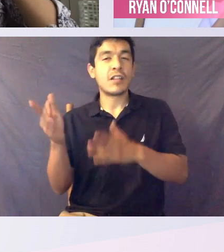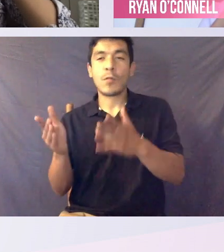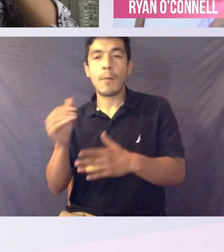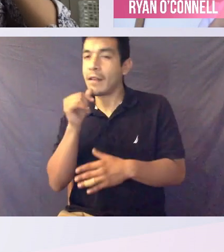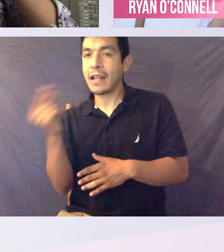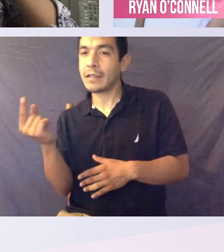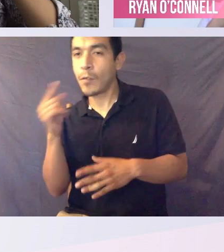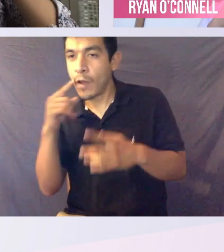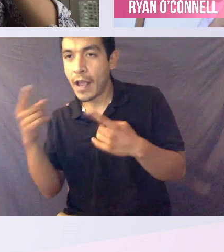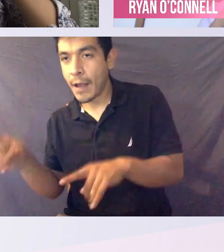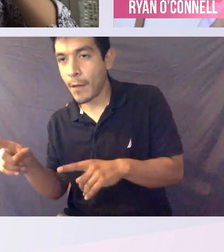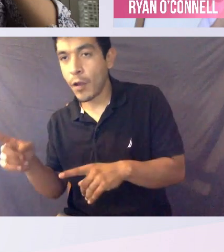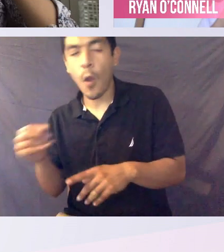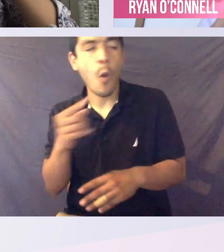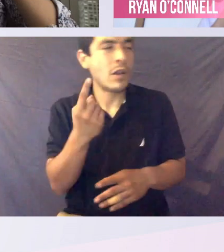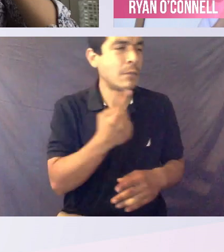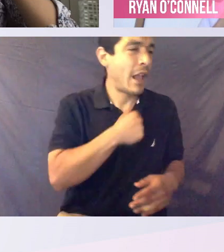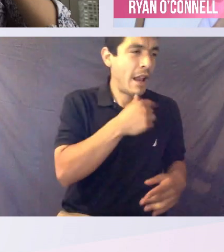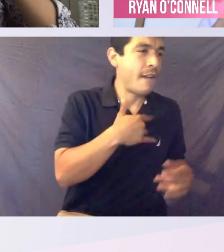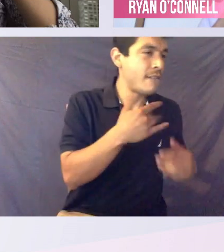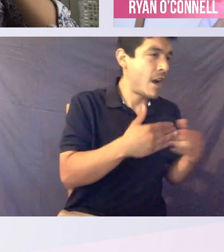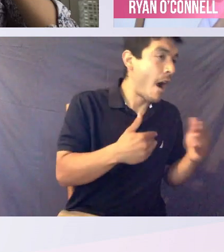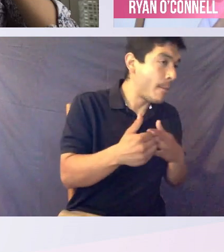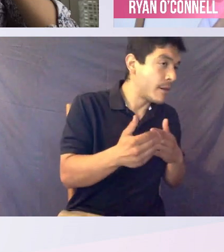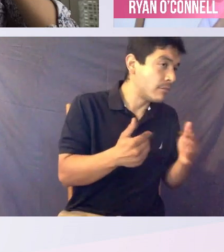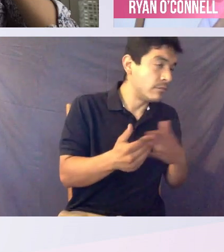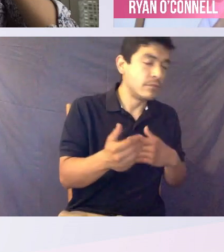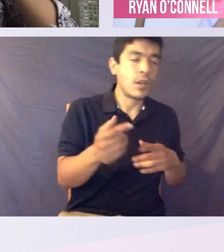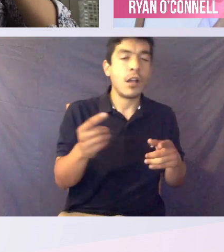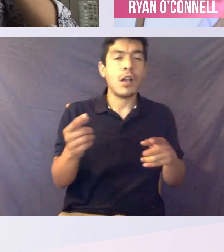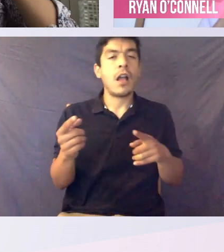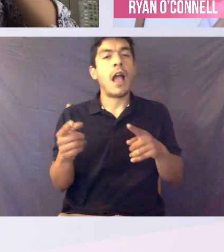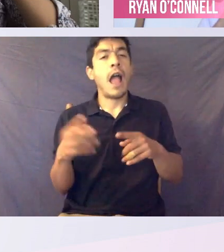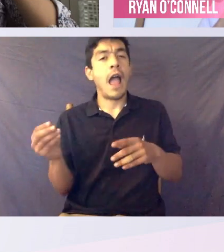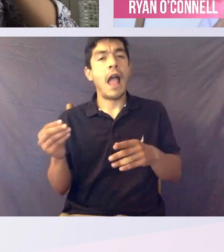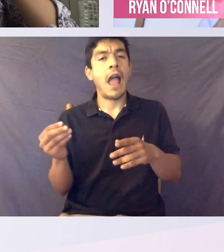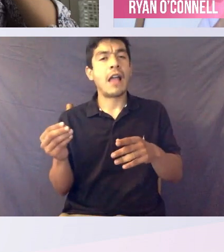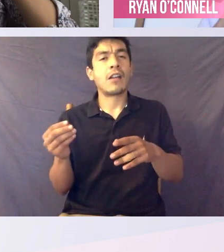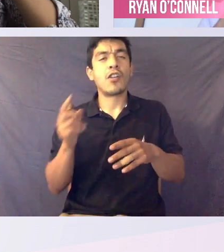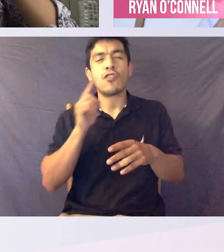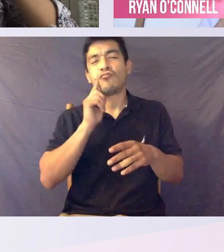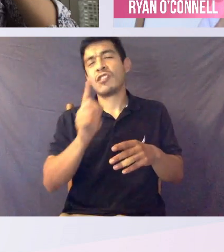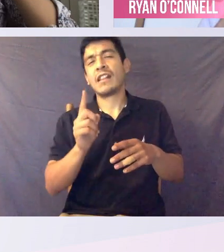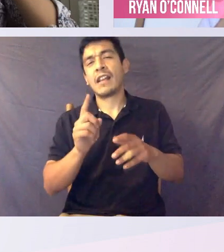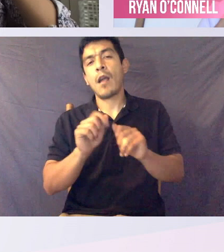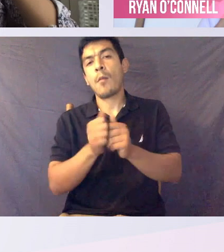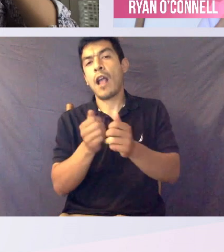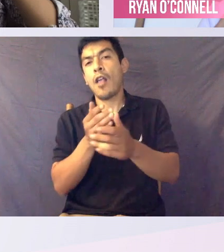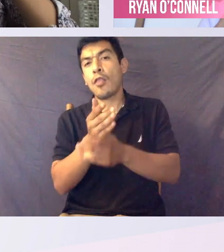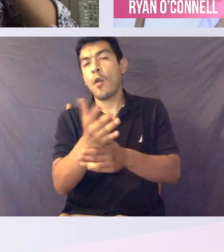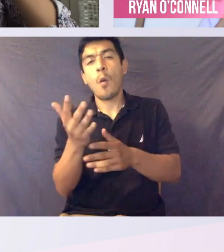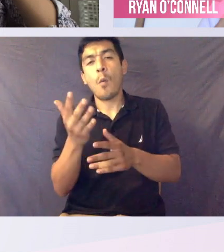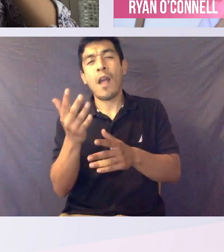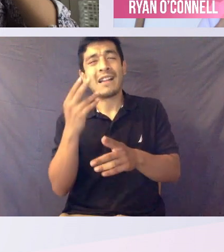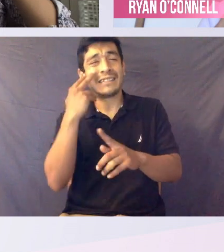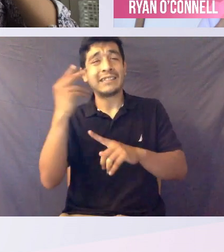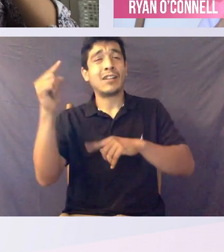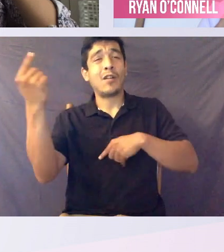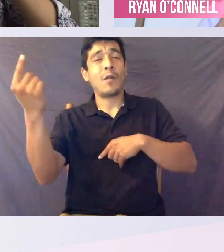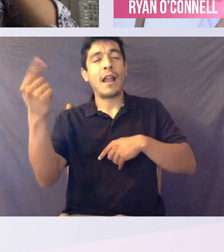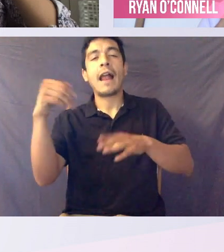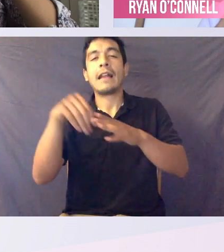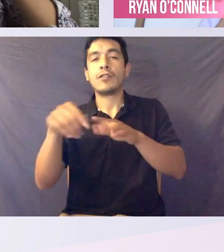happen, this isn't something I feel comfortable with, to get and push beyond the boundaries of what visibility is and into the space of